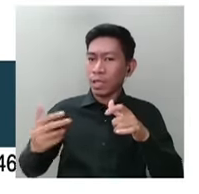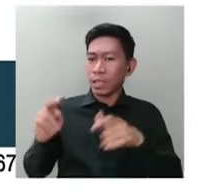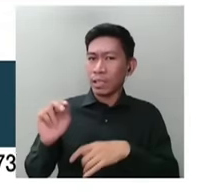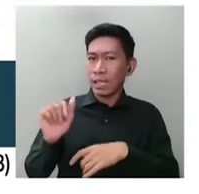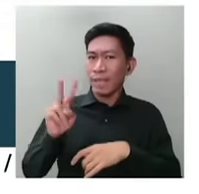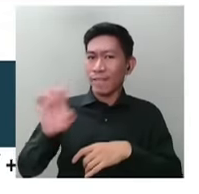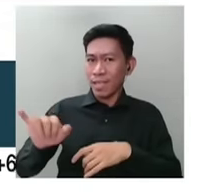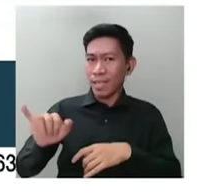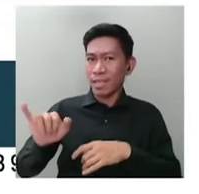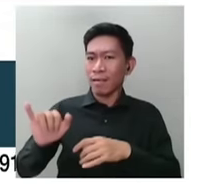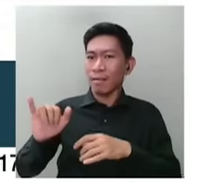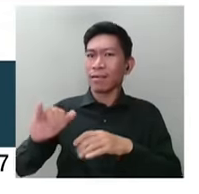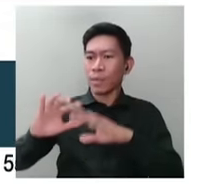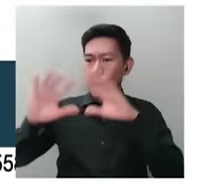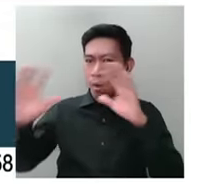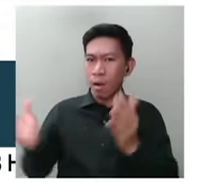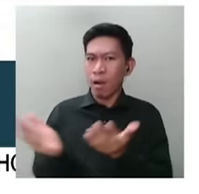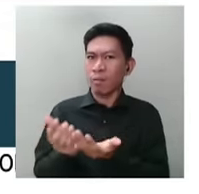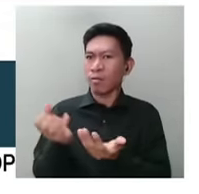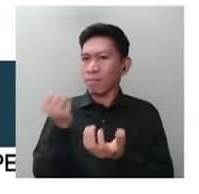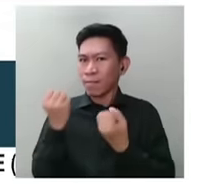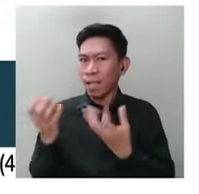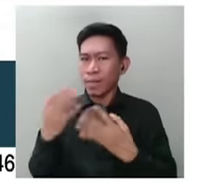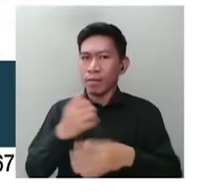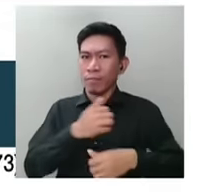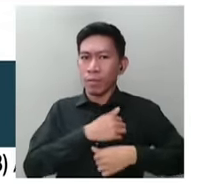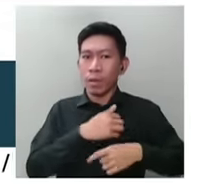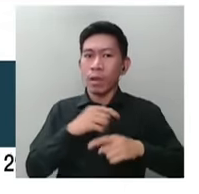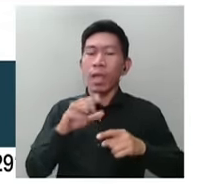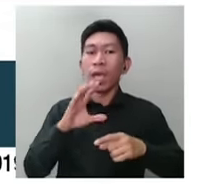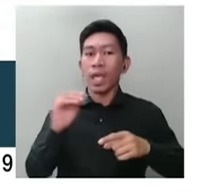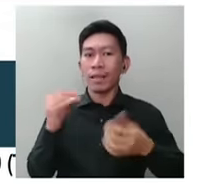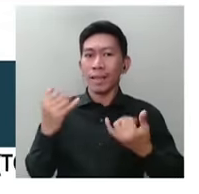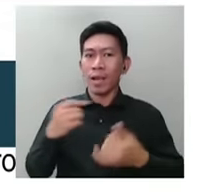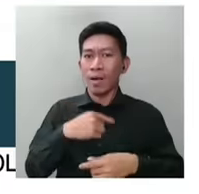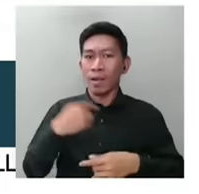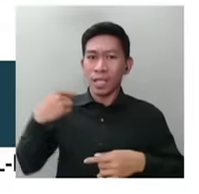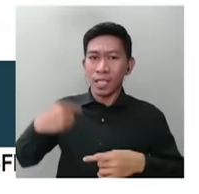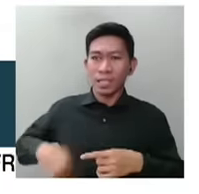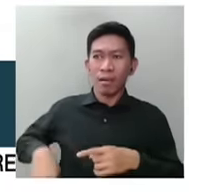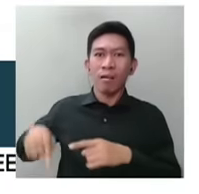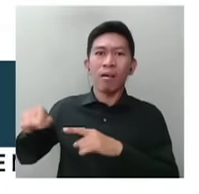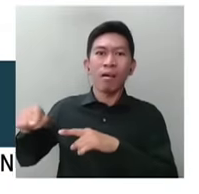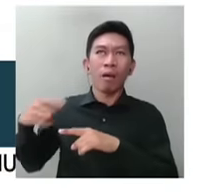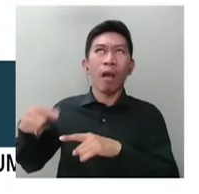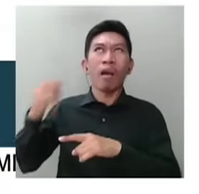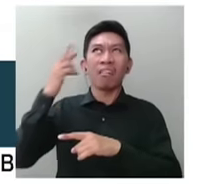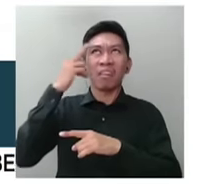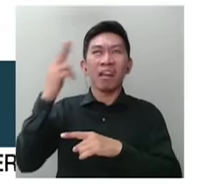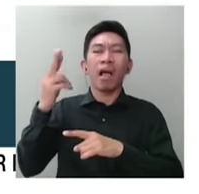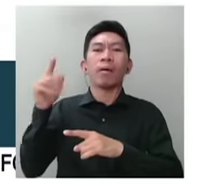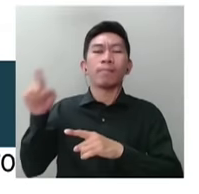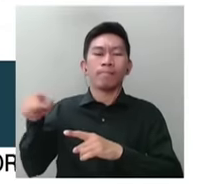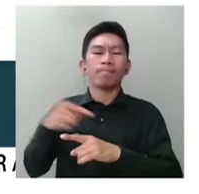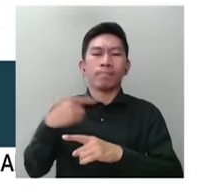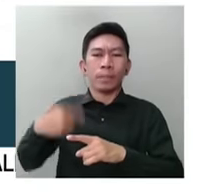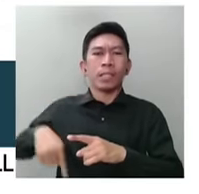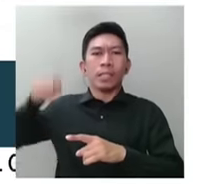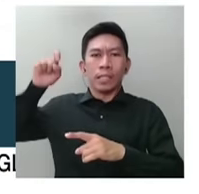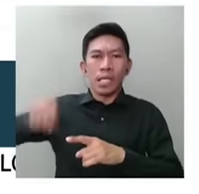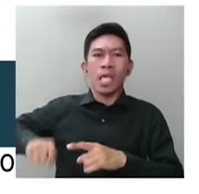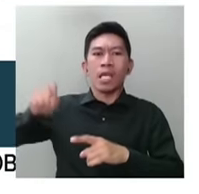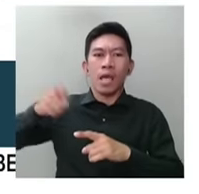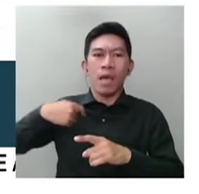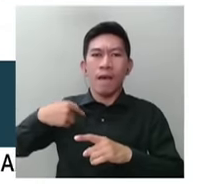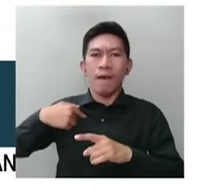is a growing sense of nationalism in China. That's high time for China to basically find its place in the